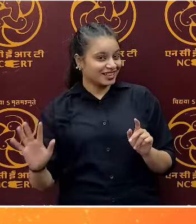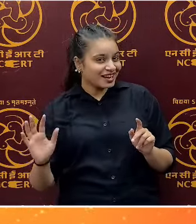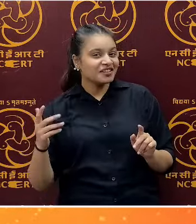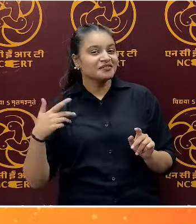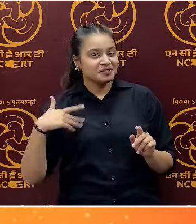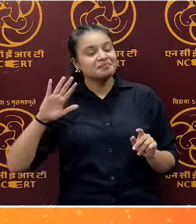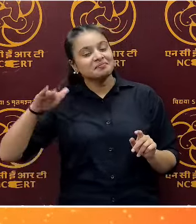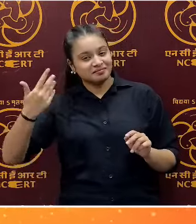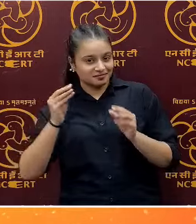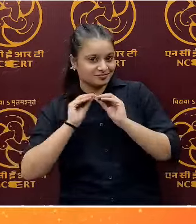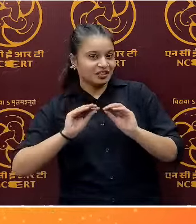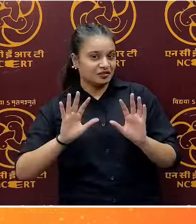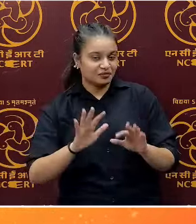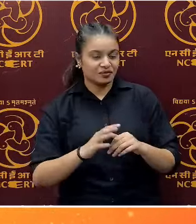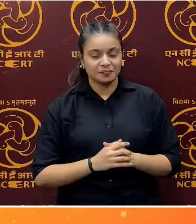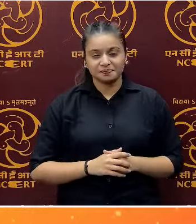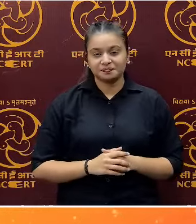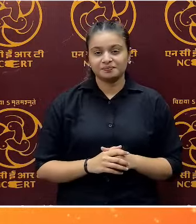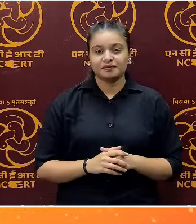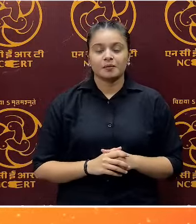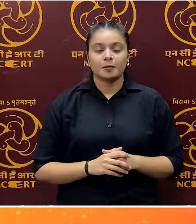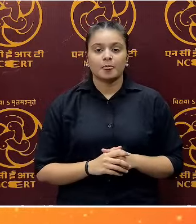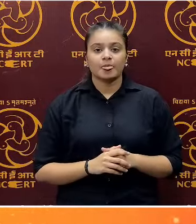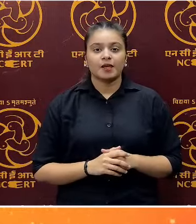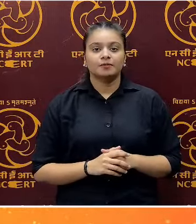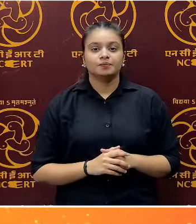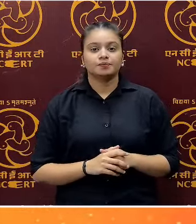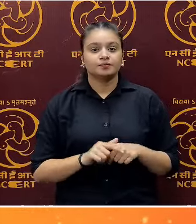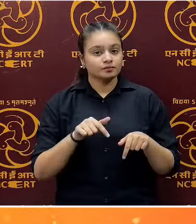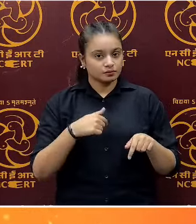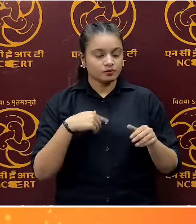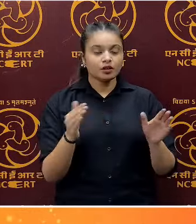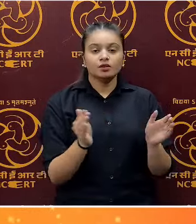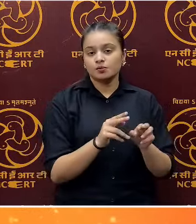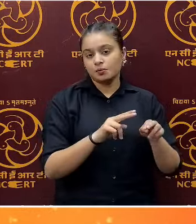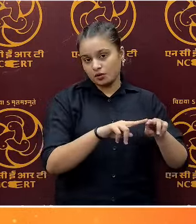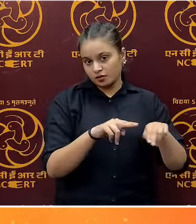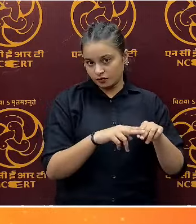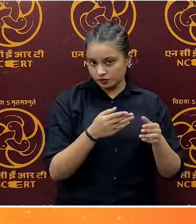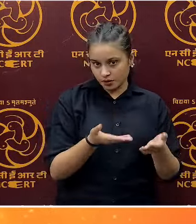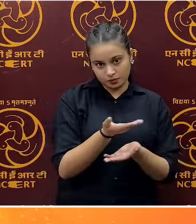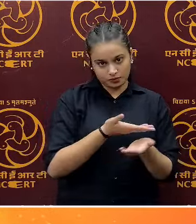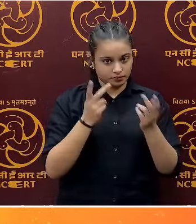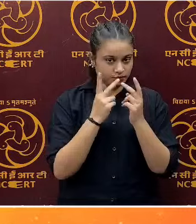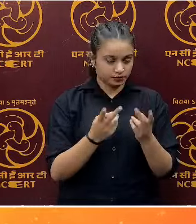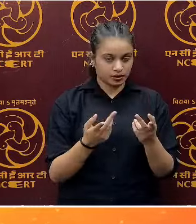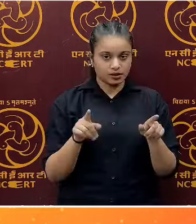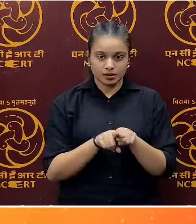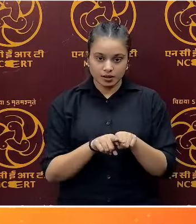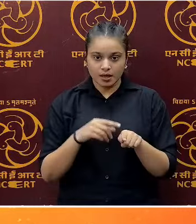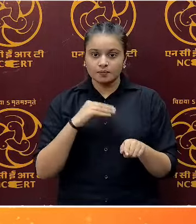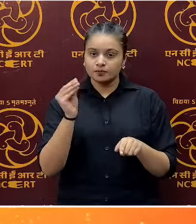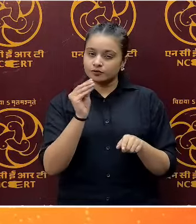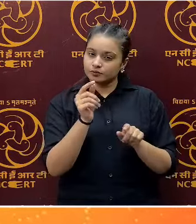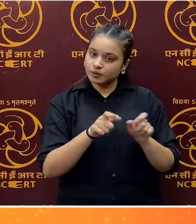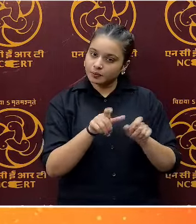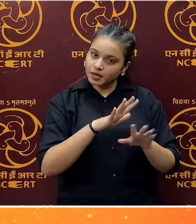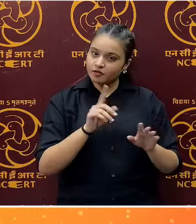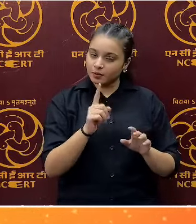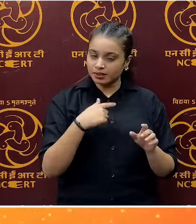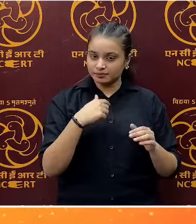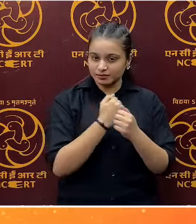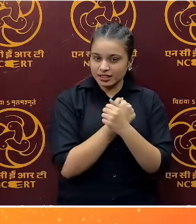family. Yes, okay. A different family. We'll talk about it later. Okay. So it is a nuclear family, as you can see. Few members are there, but they are